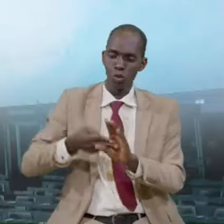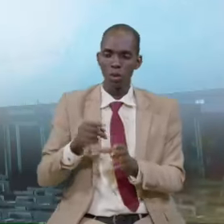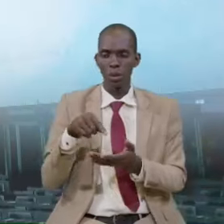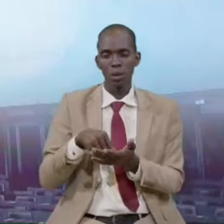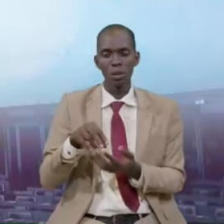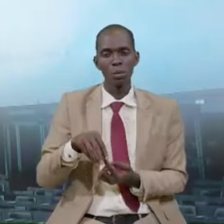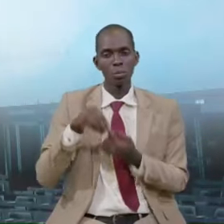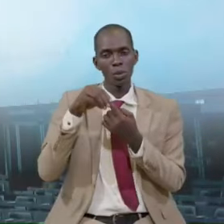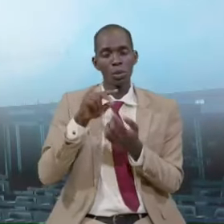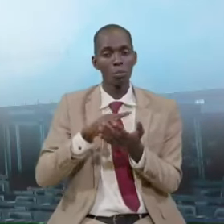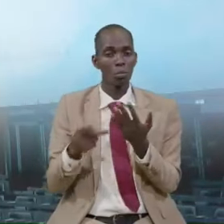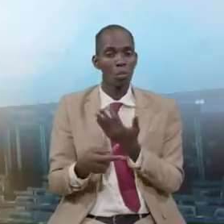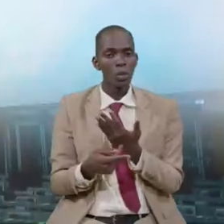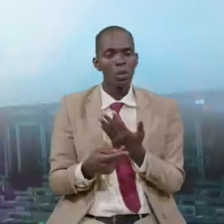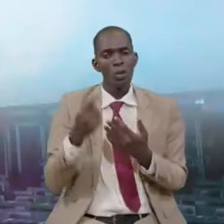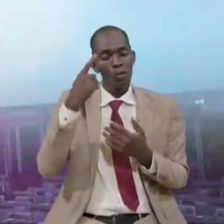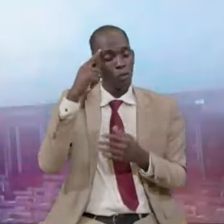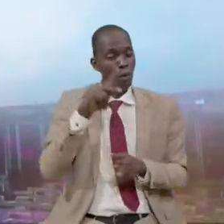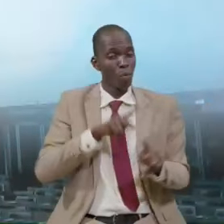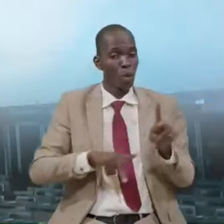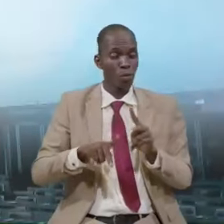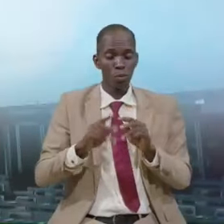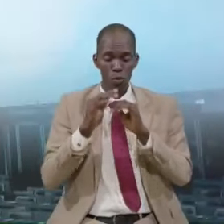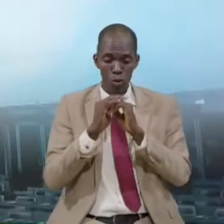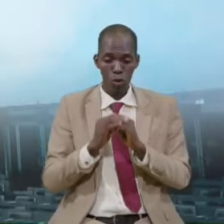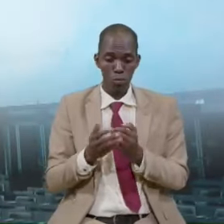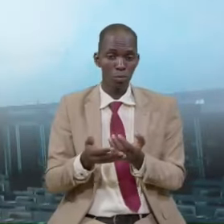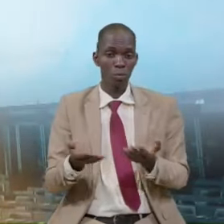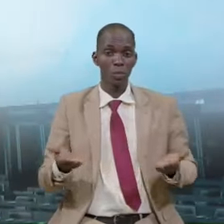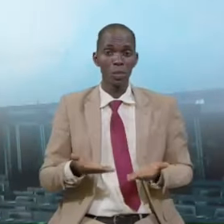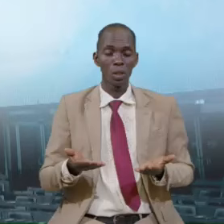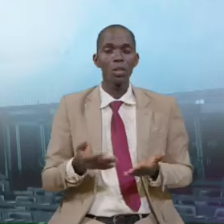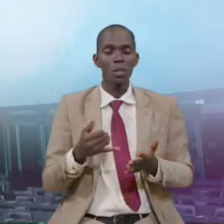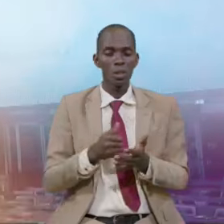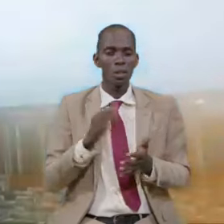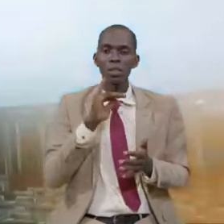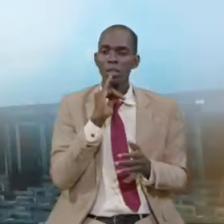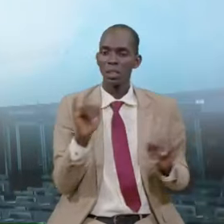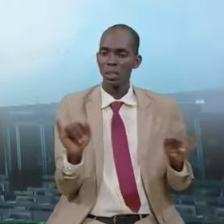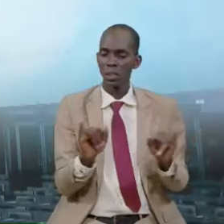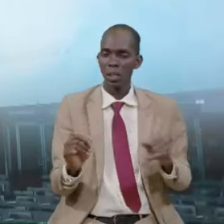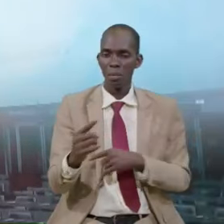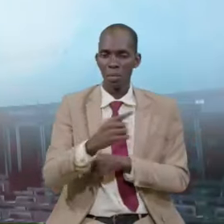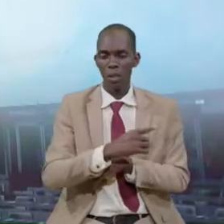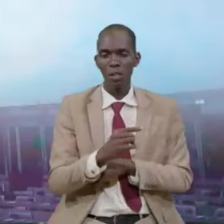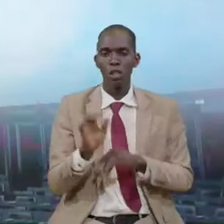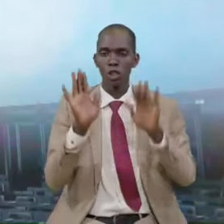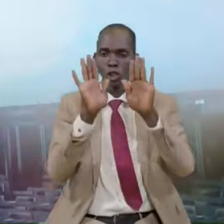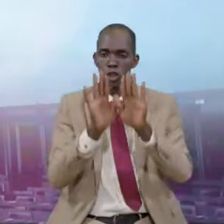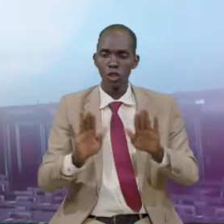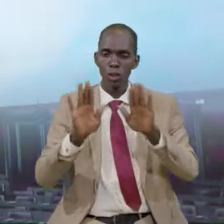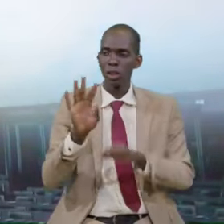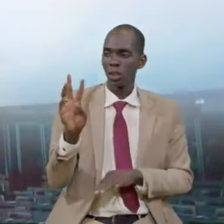location, the Believer's Banquet will also be on Sunday, 6th October